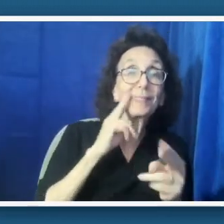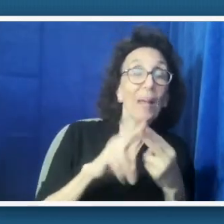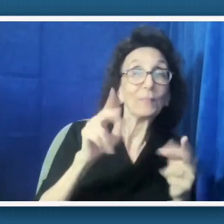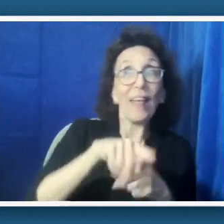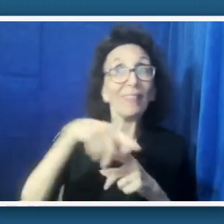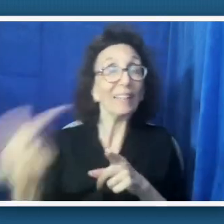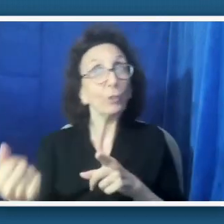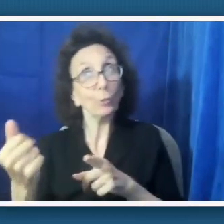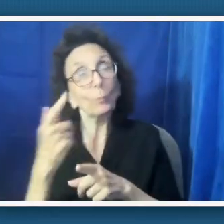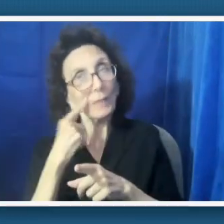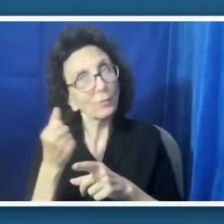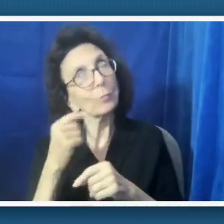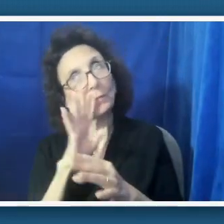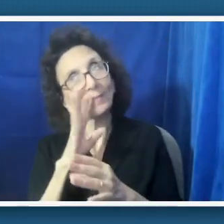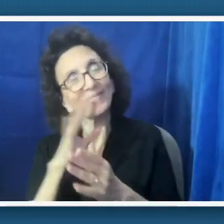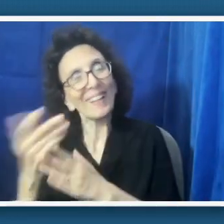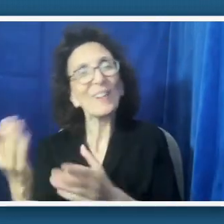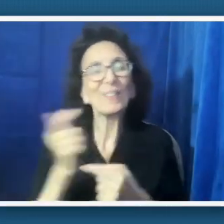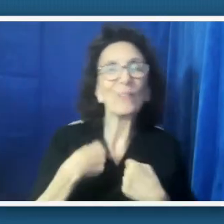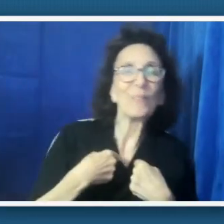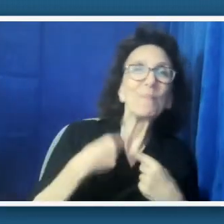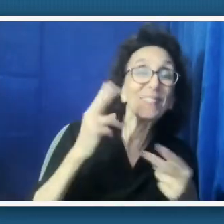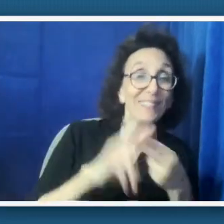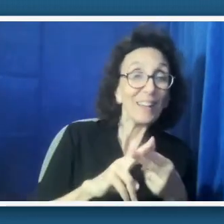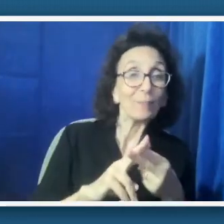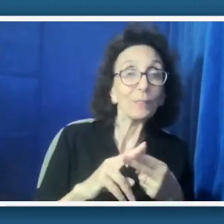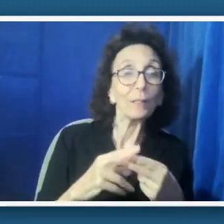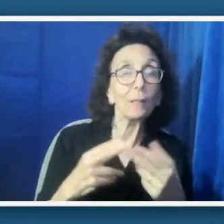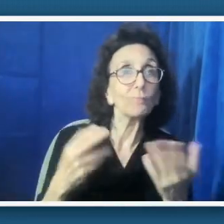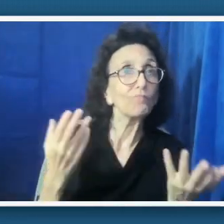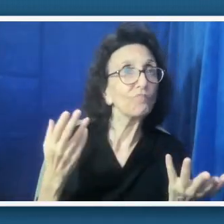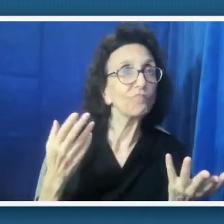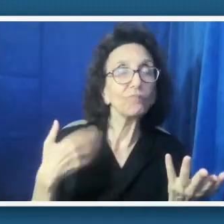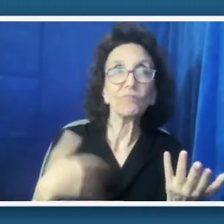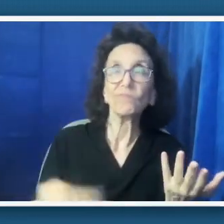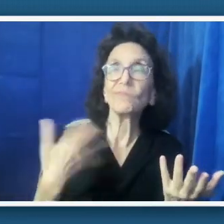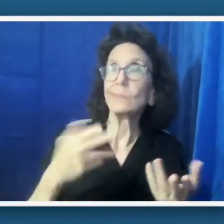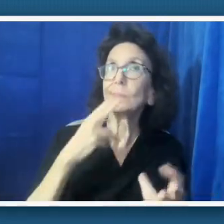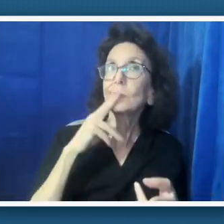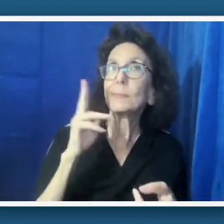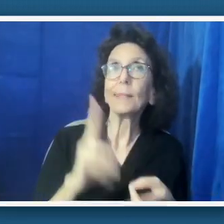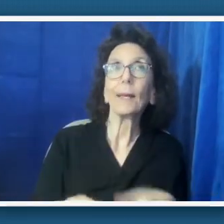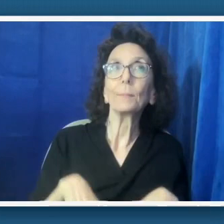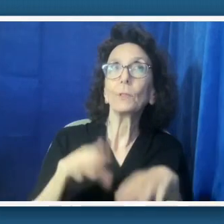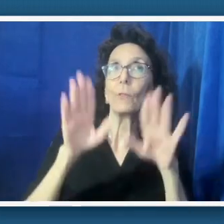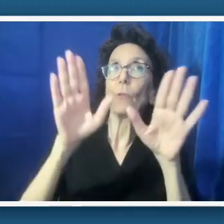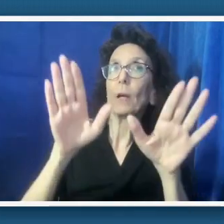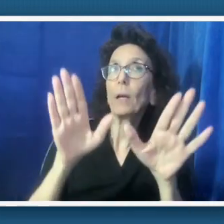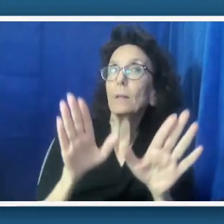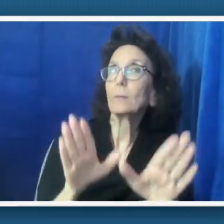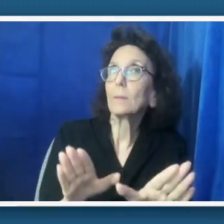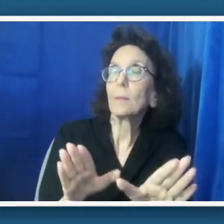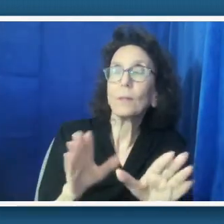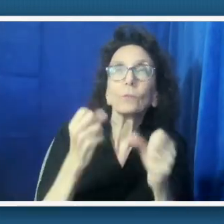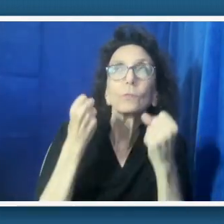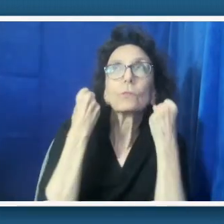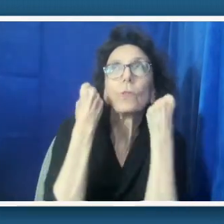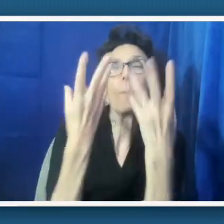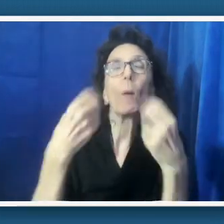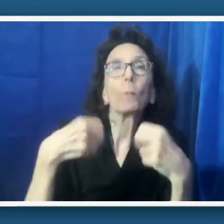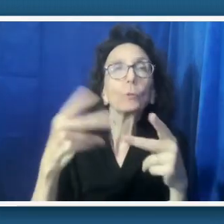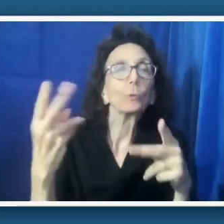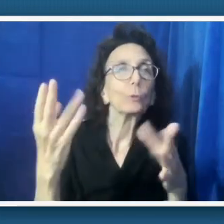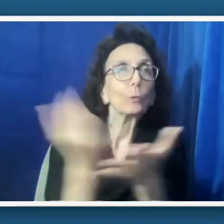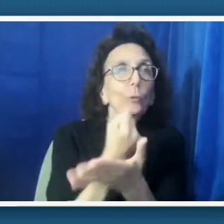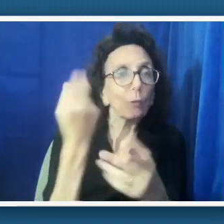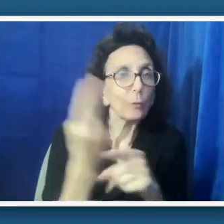a lot. So Alexa, stamps are an incredible resource that really are kind of, the opportunities are limitless, you know, depending on